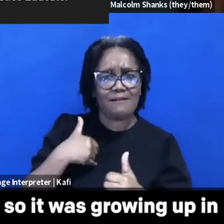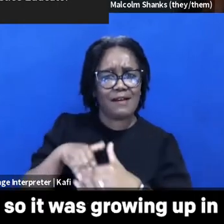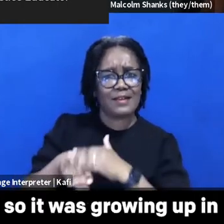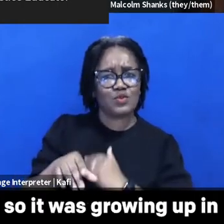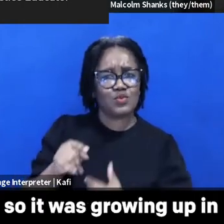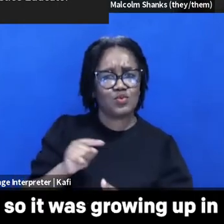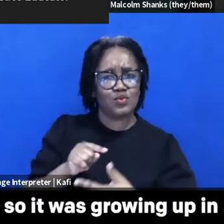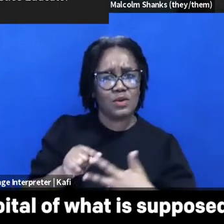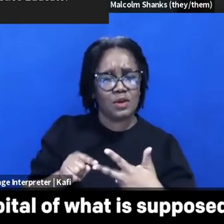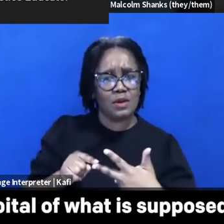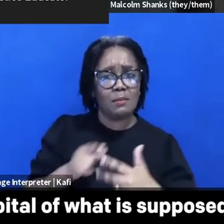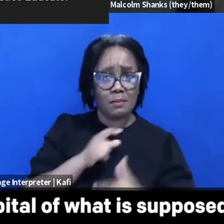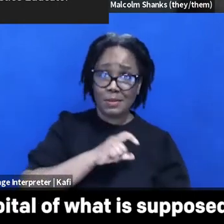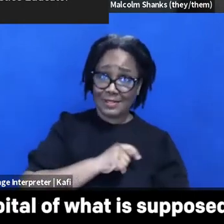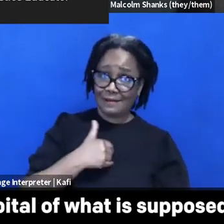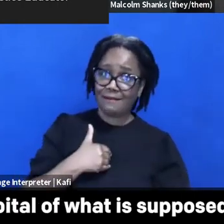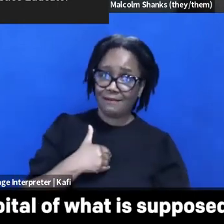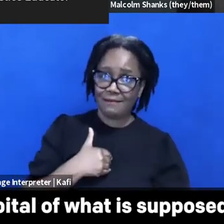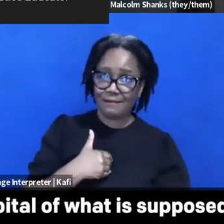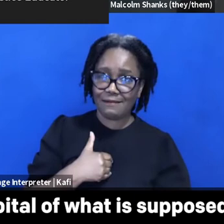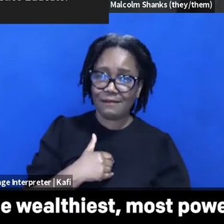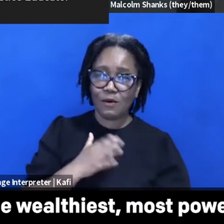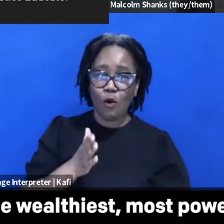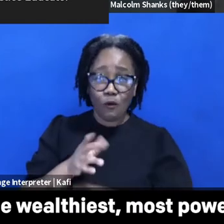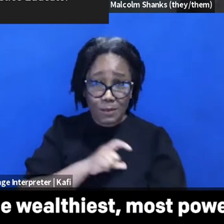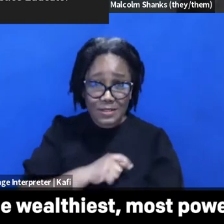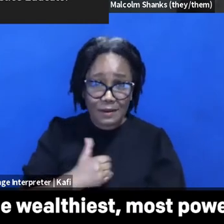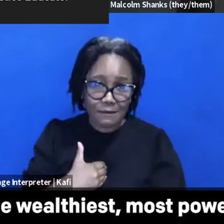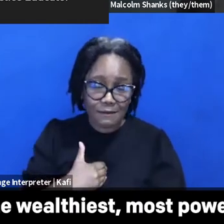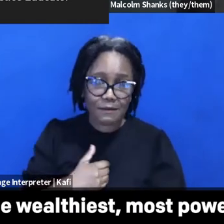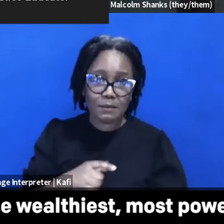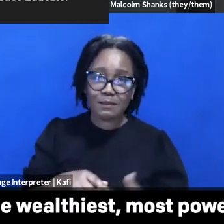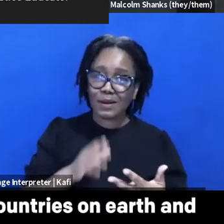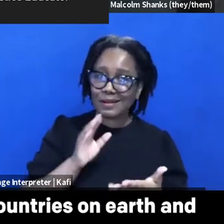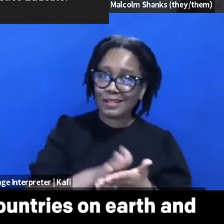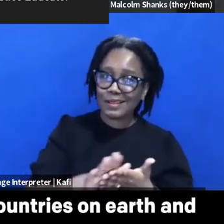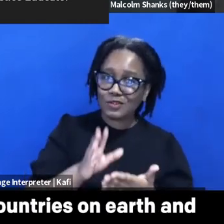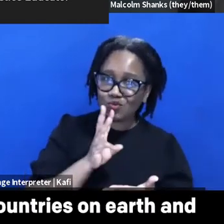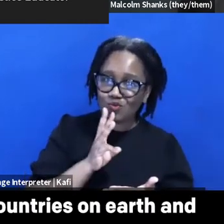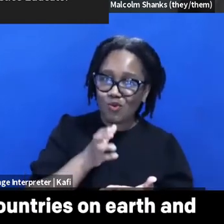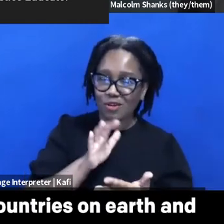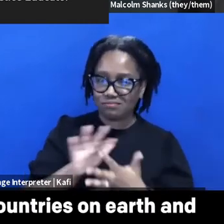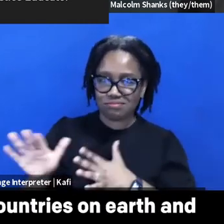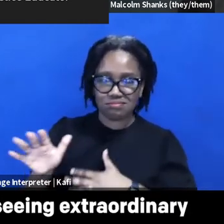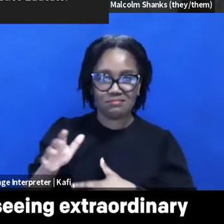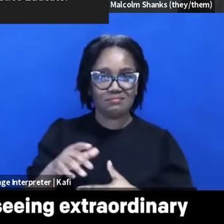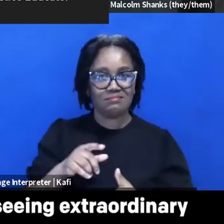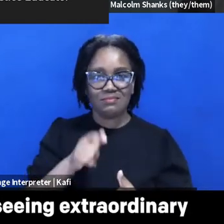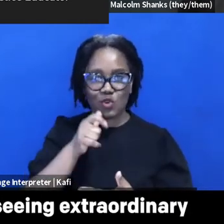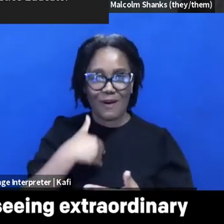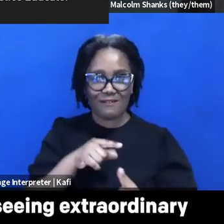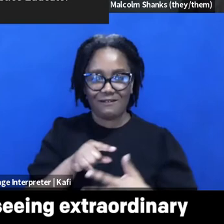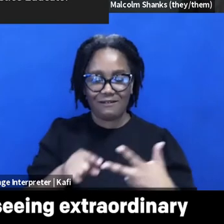And so it was growing up in the capital of what is supposedly one of the wealthiest, most powerful countries on